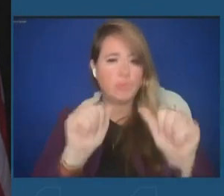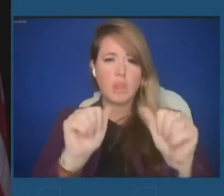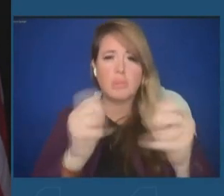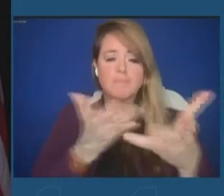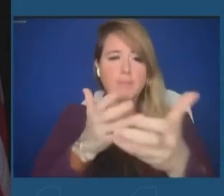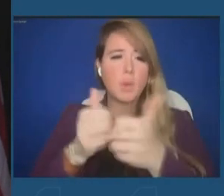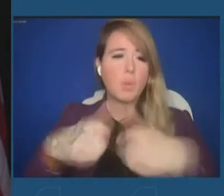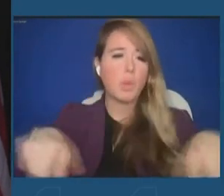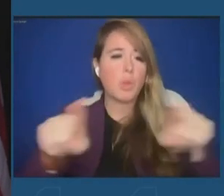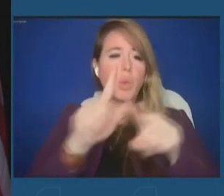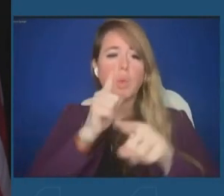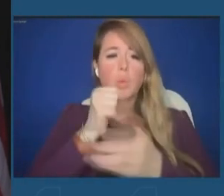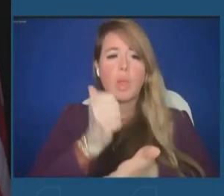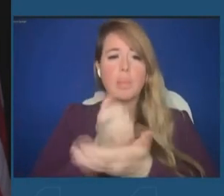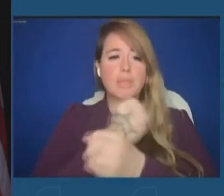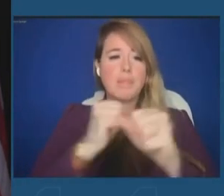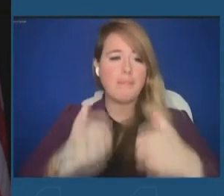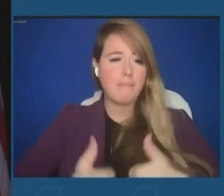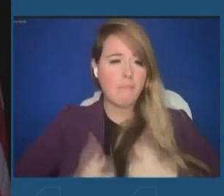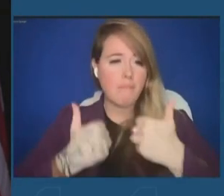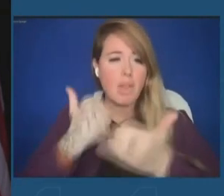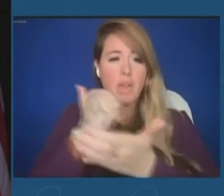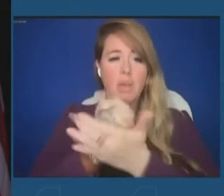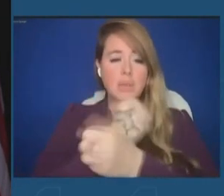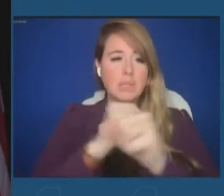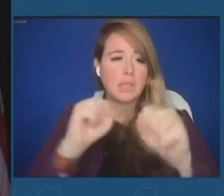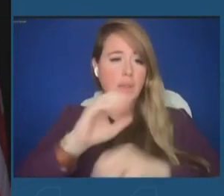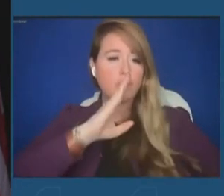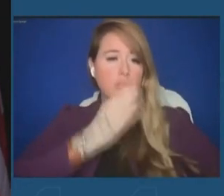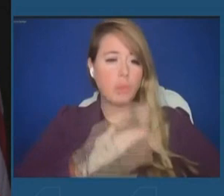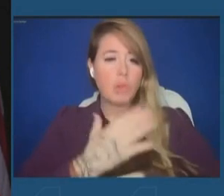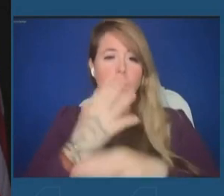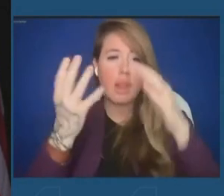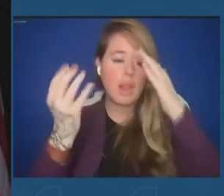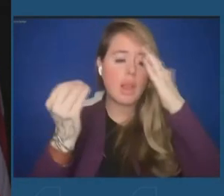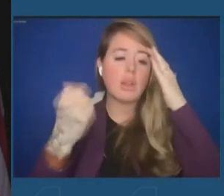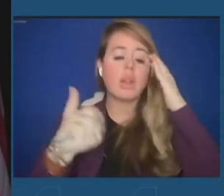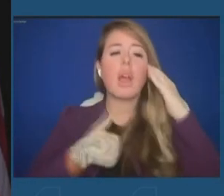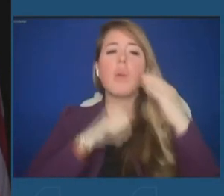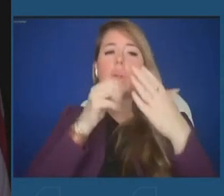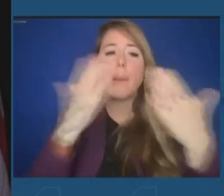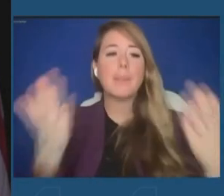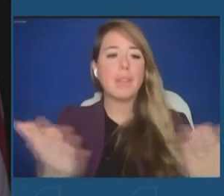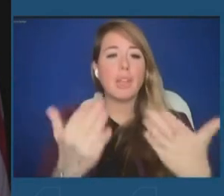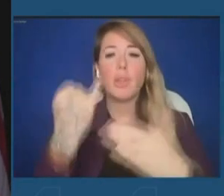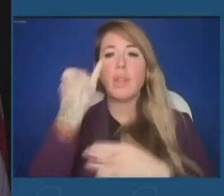life and helped save my daughter. I wouldn't be here if it